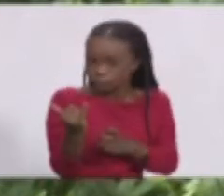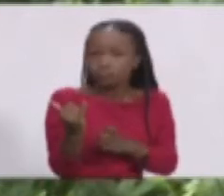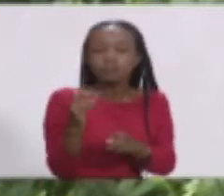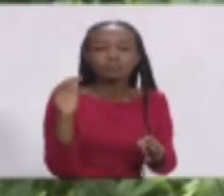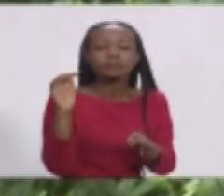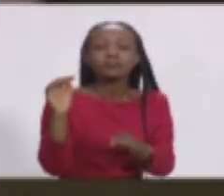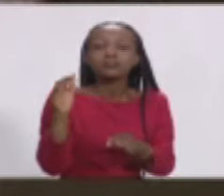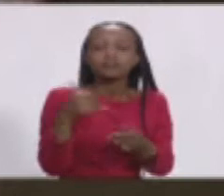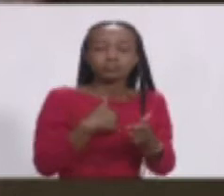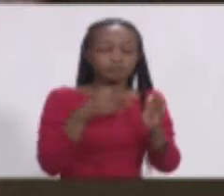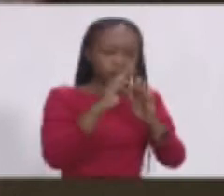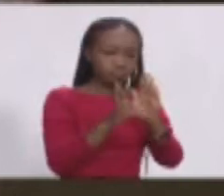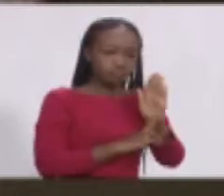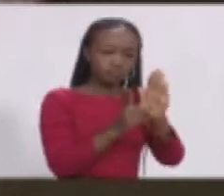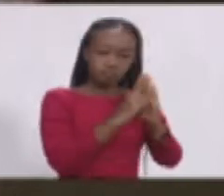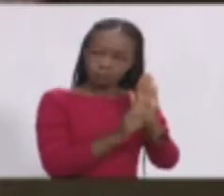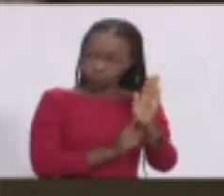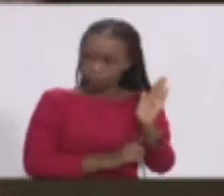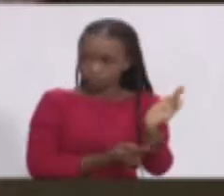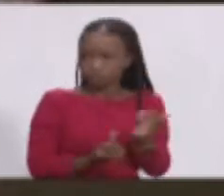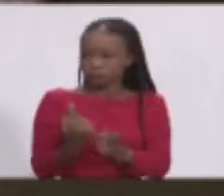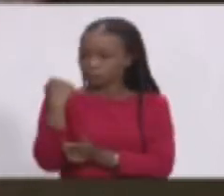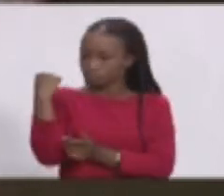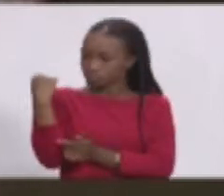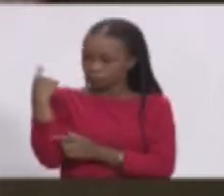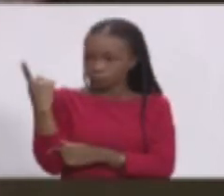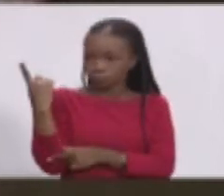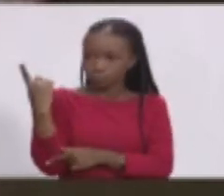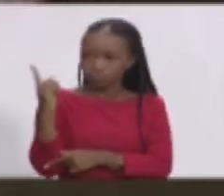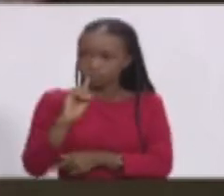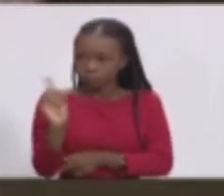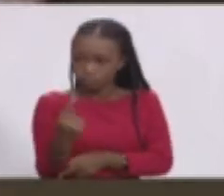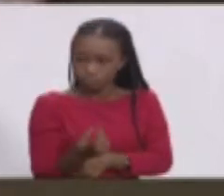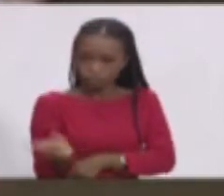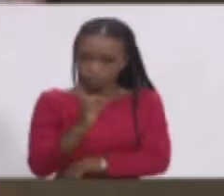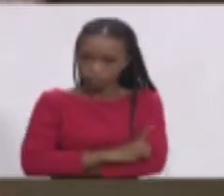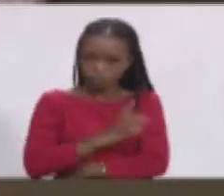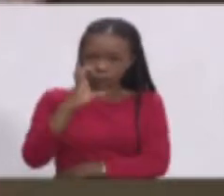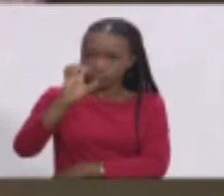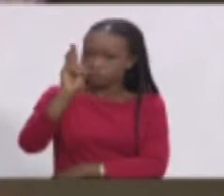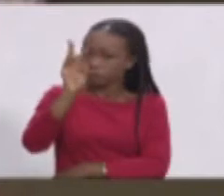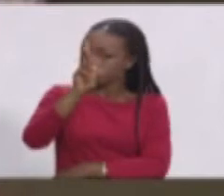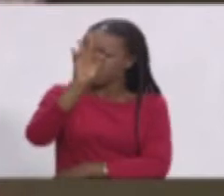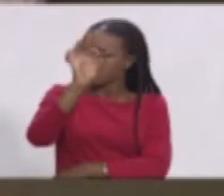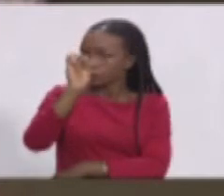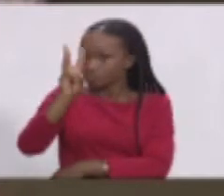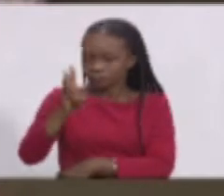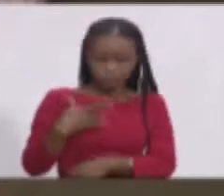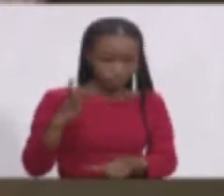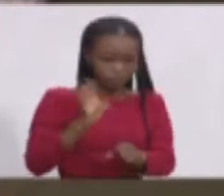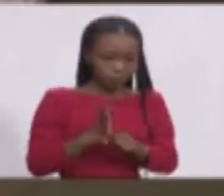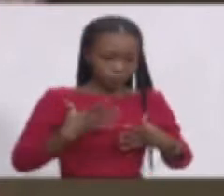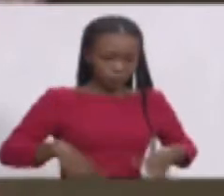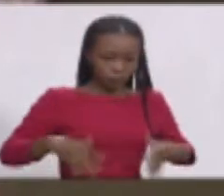proposed certain measures. All right. And then again, yesterday, especially being the first day of the curfew, there are so many people who, one, were crowded at the